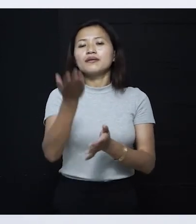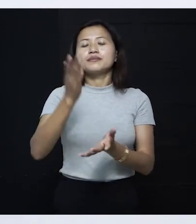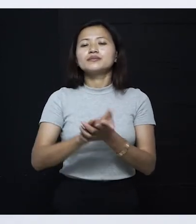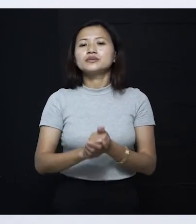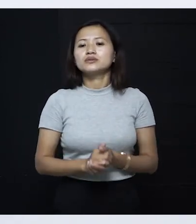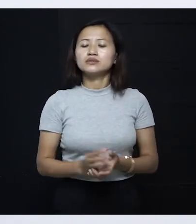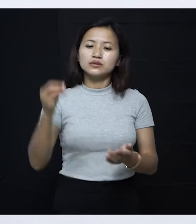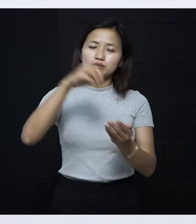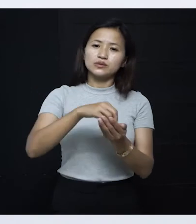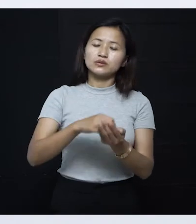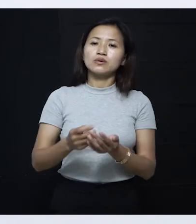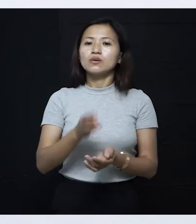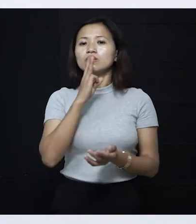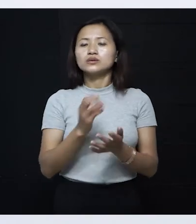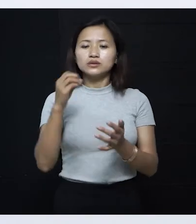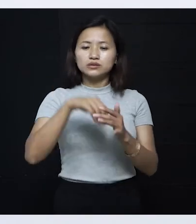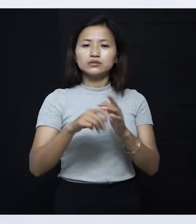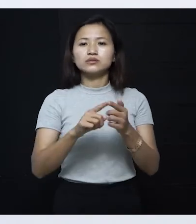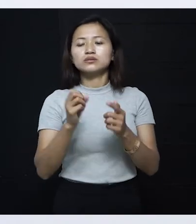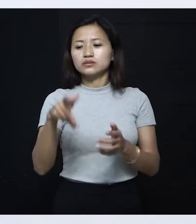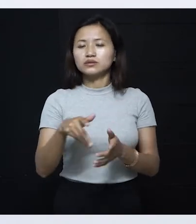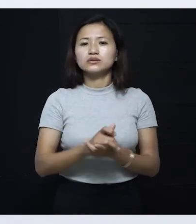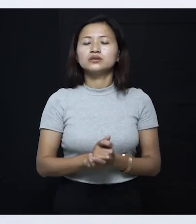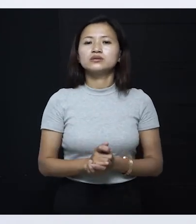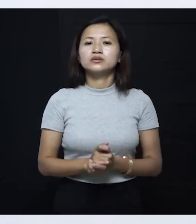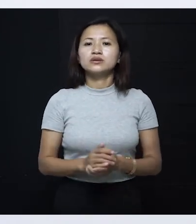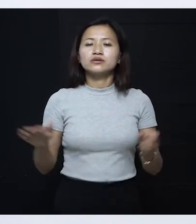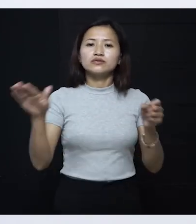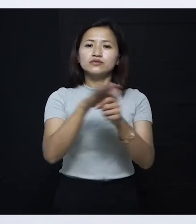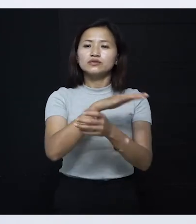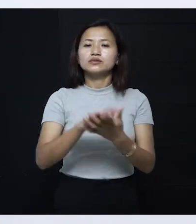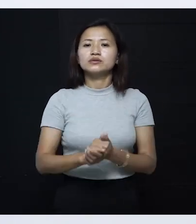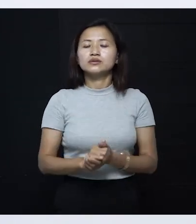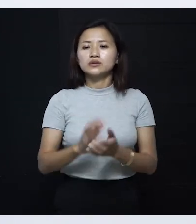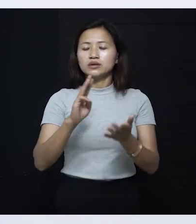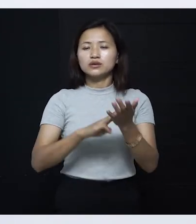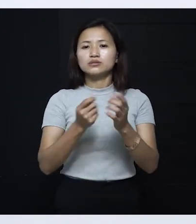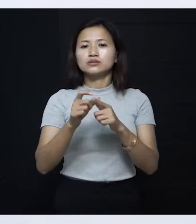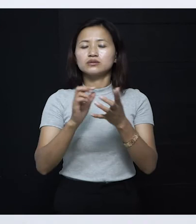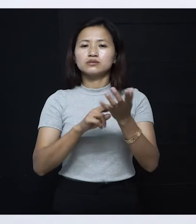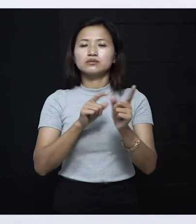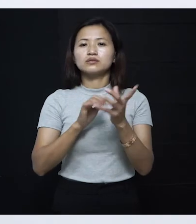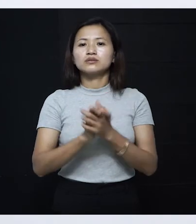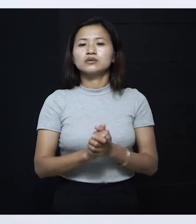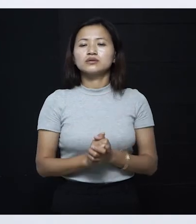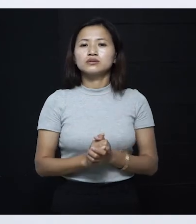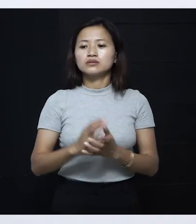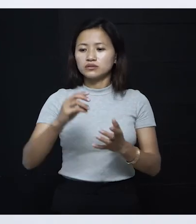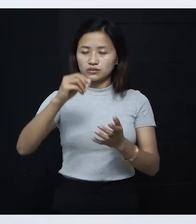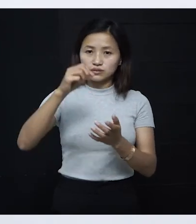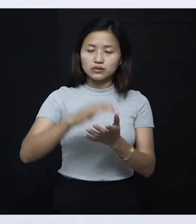it up, they will put water into it, and it will be made into full muddy soil. I'm sure, as I've said